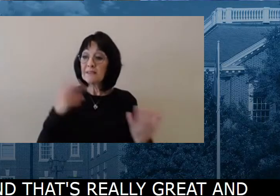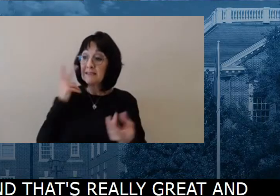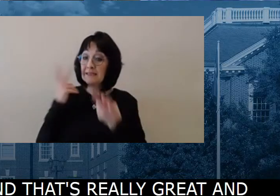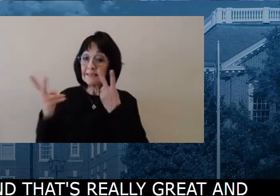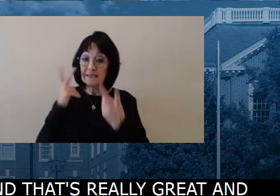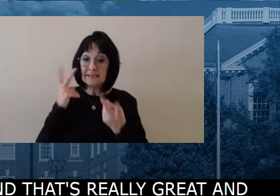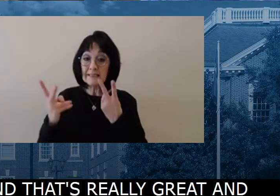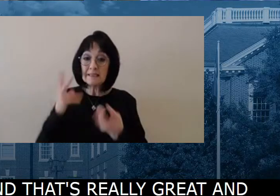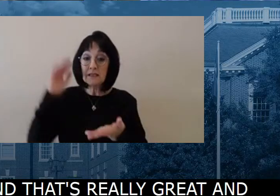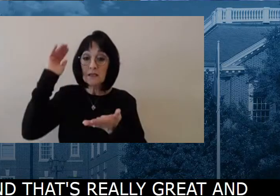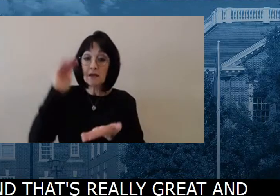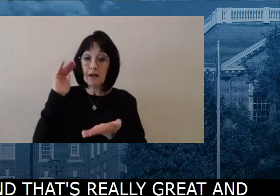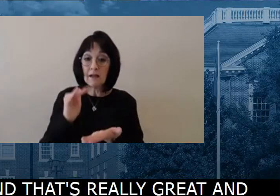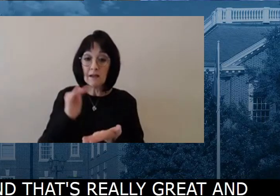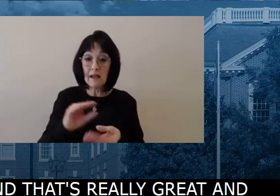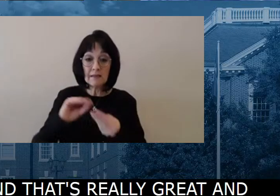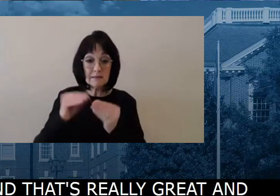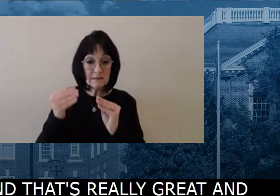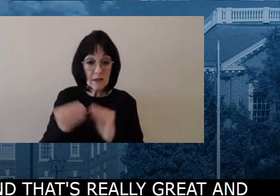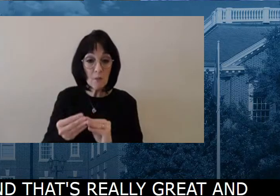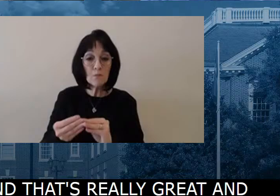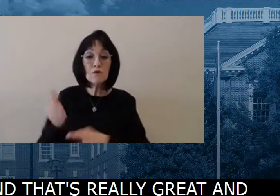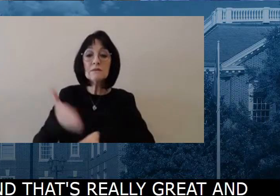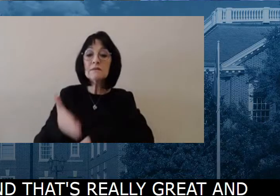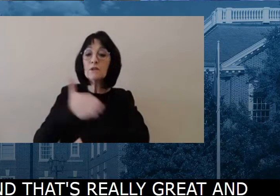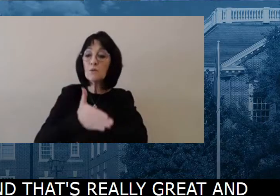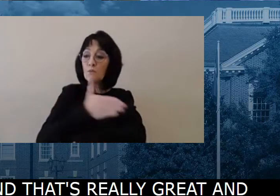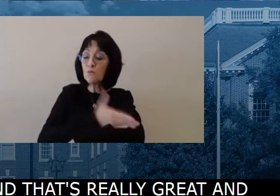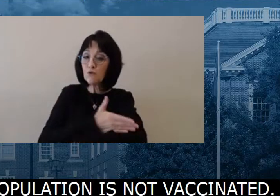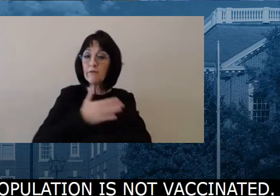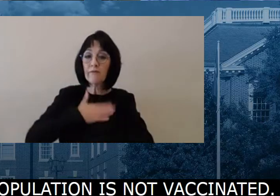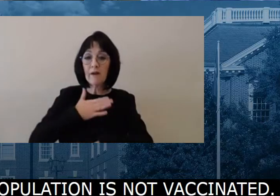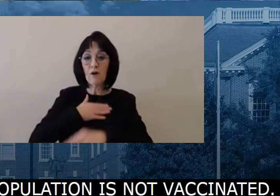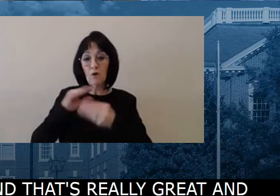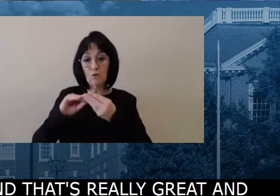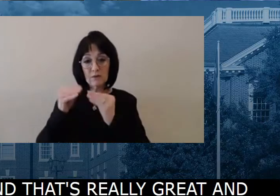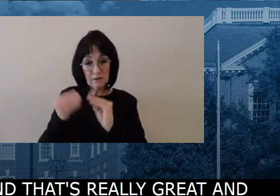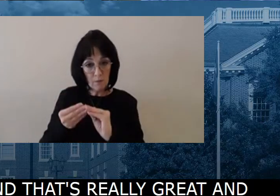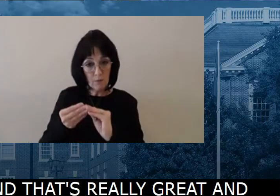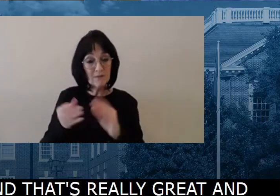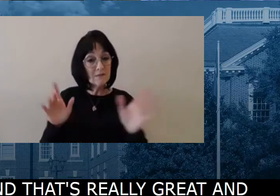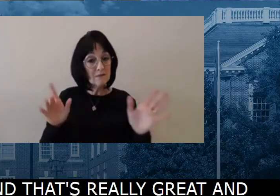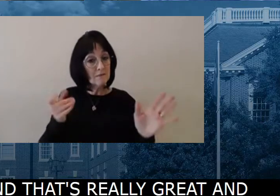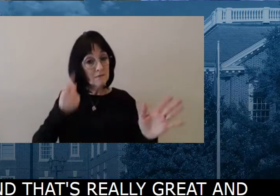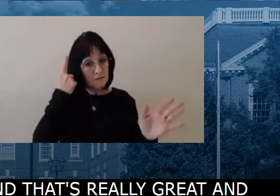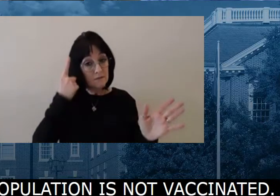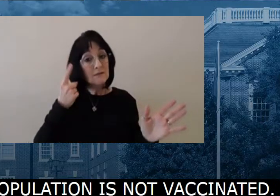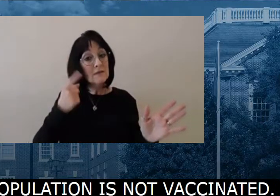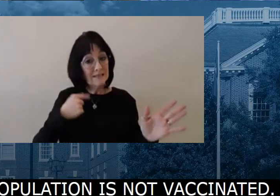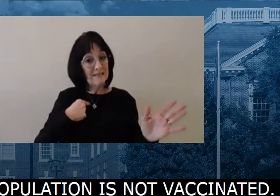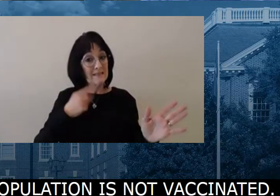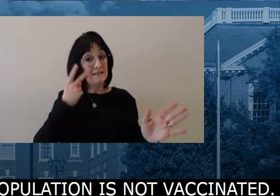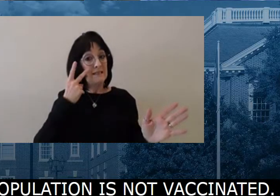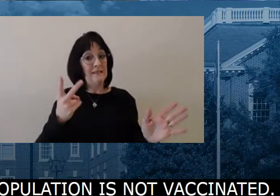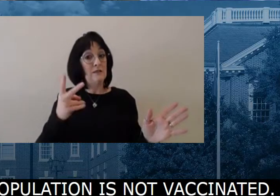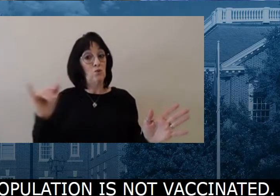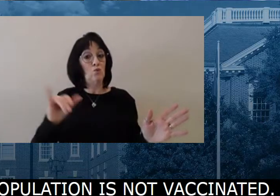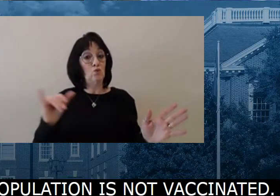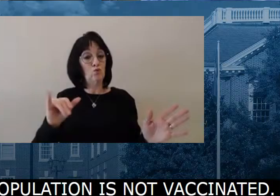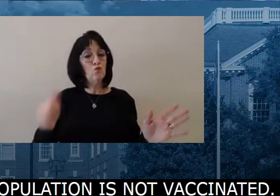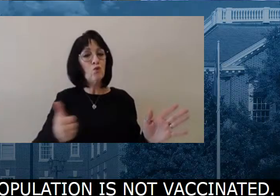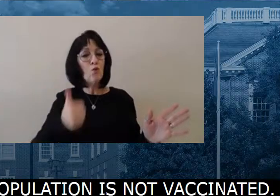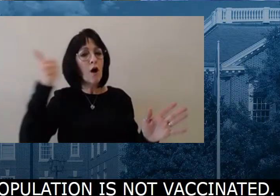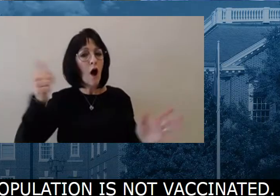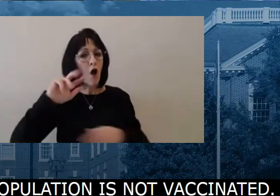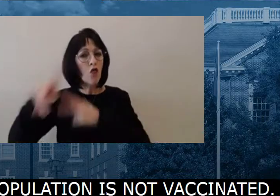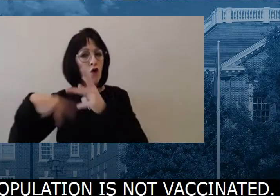our numbers, which is great, but we also are seeing some variants in our population. We